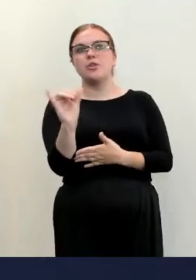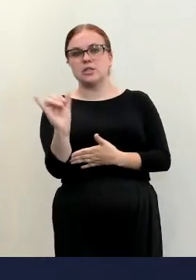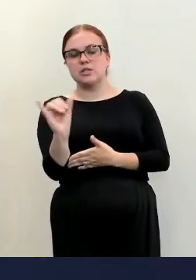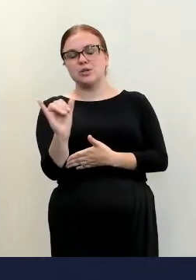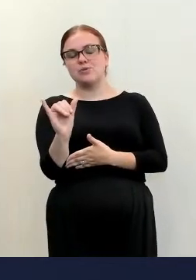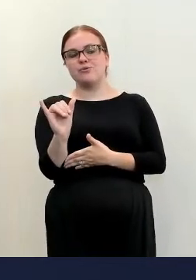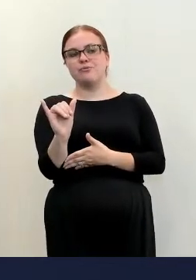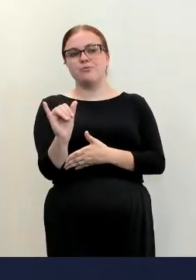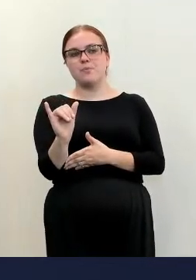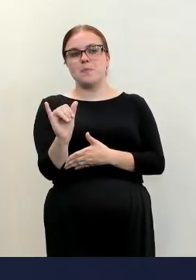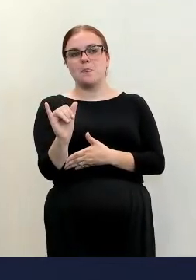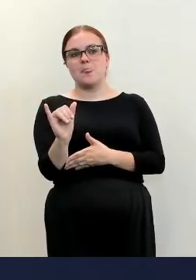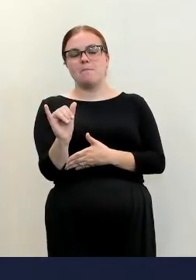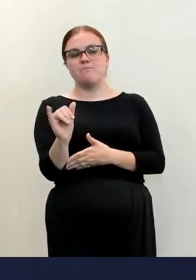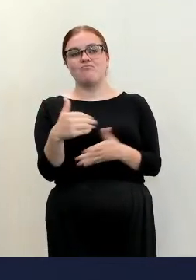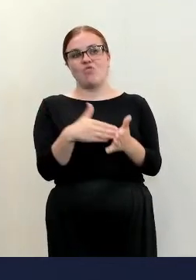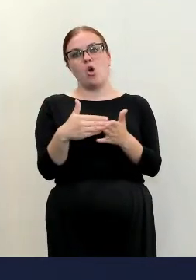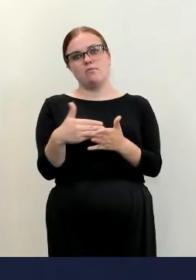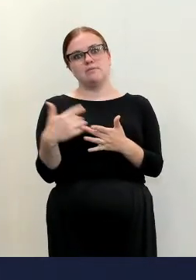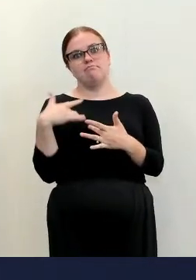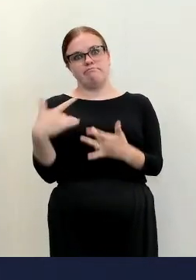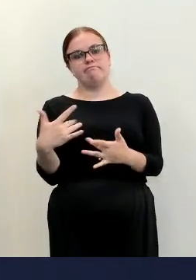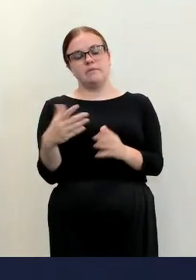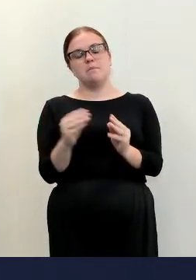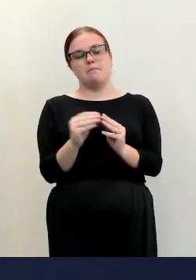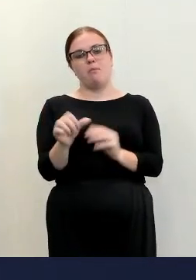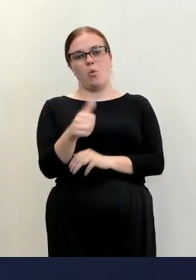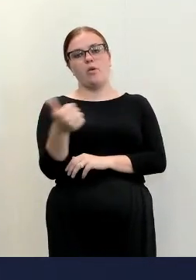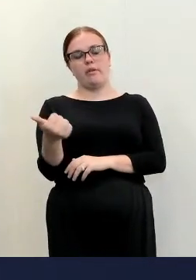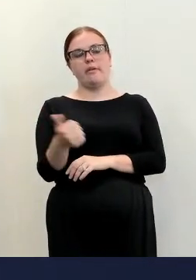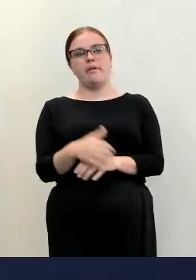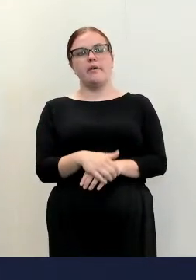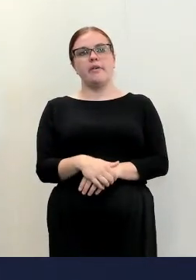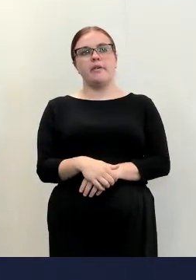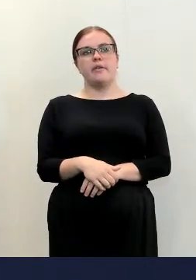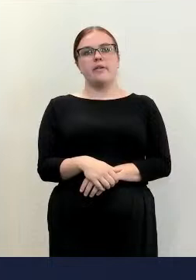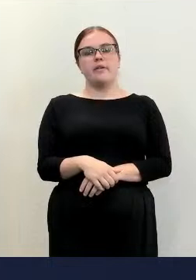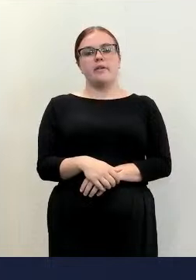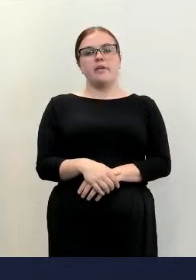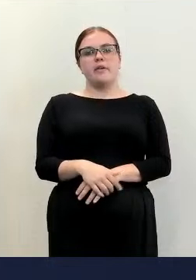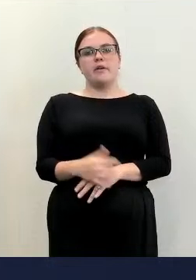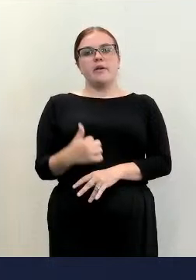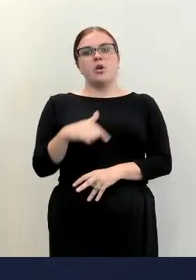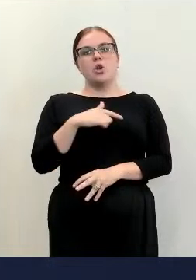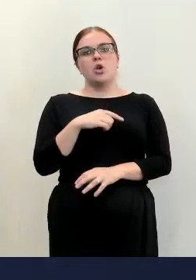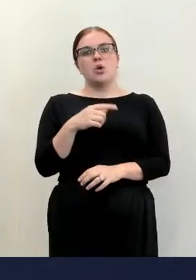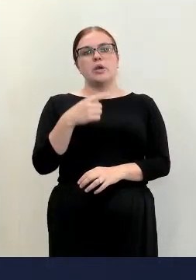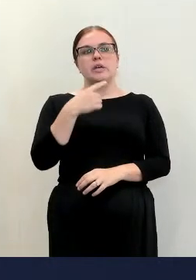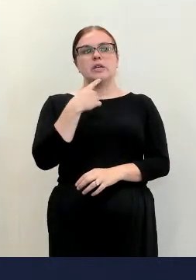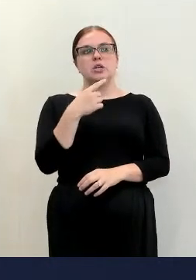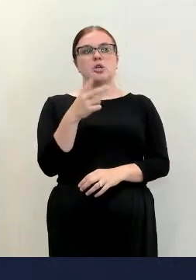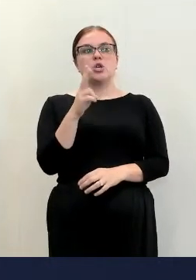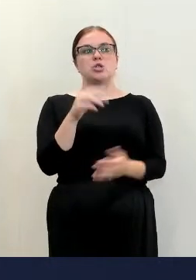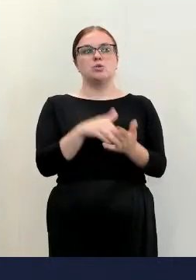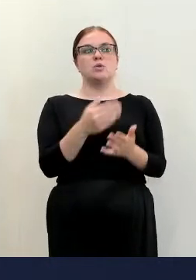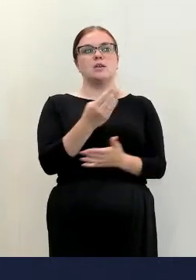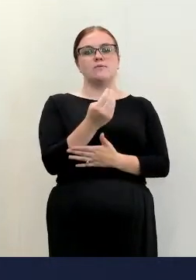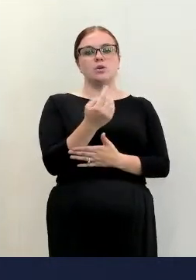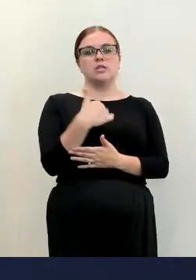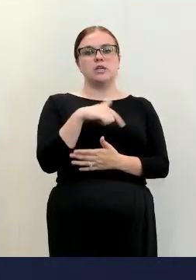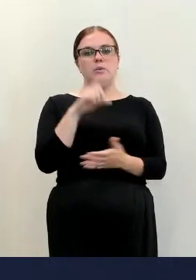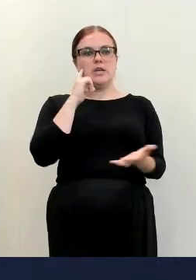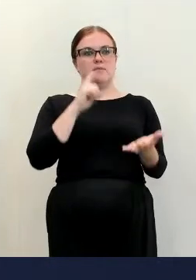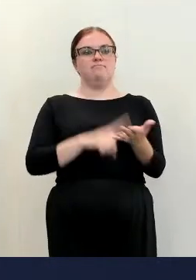too, and often they are, but not always. We could have told in 2014 if someone died of an